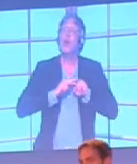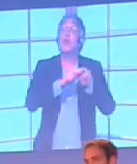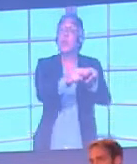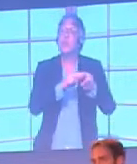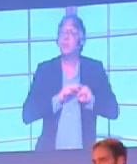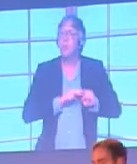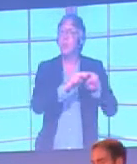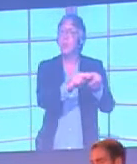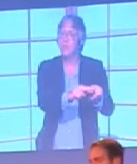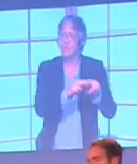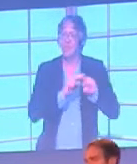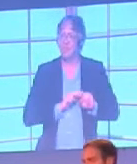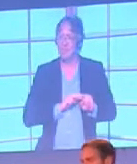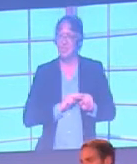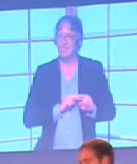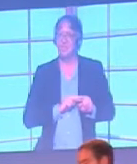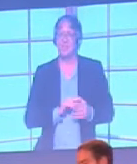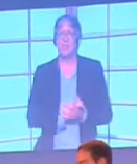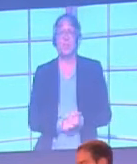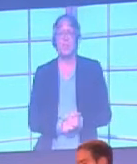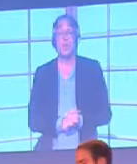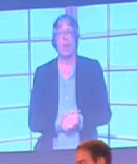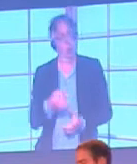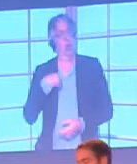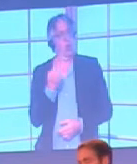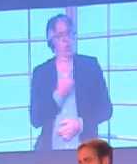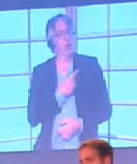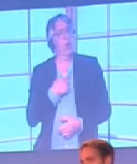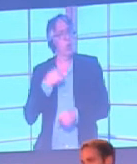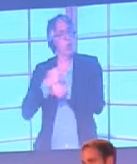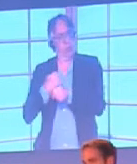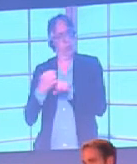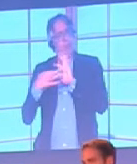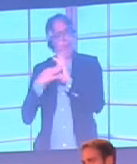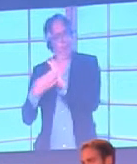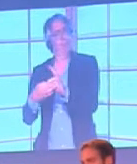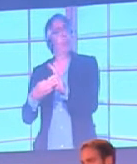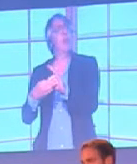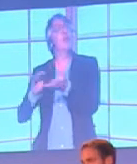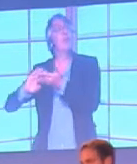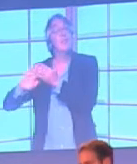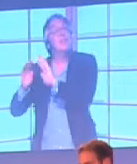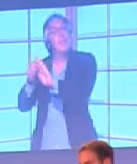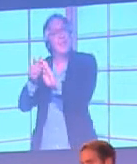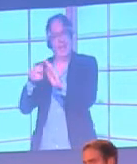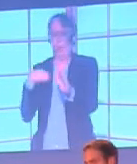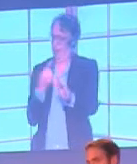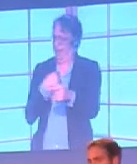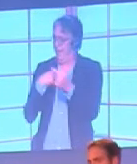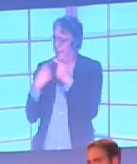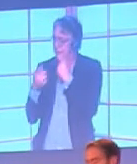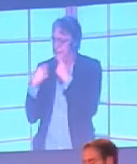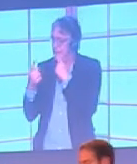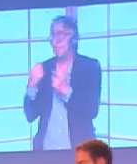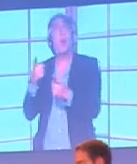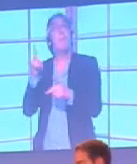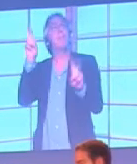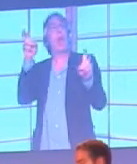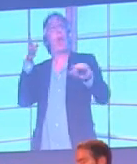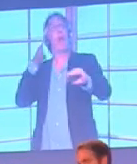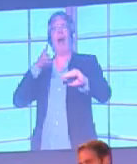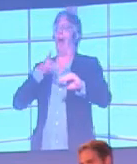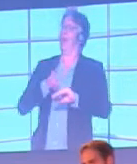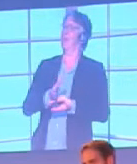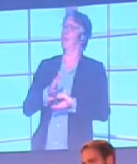another example of how we collaborate with the host cities to ensure that access for all is